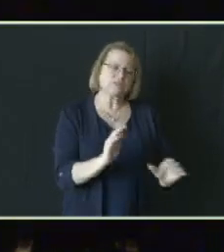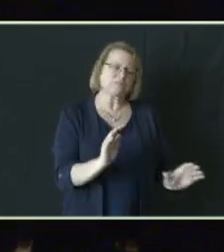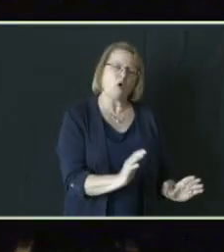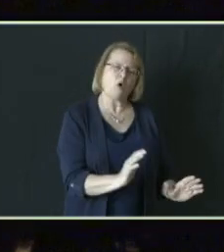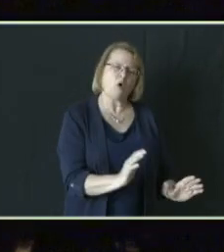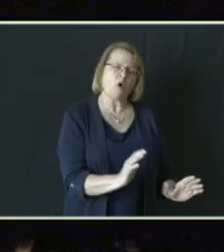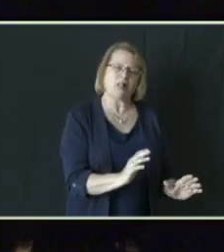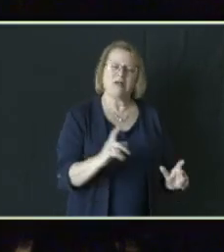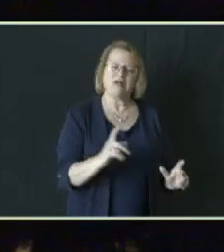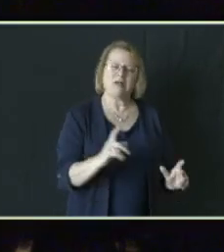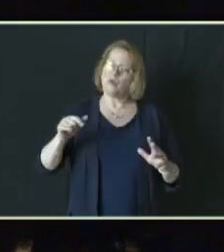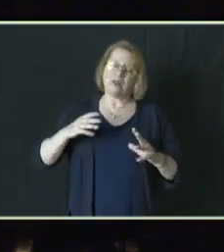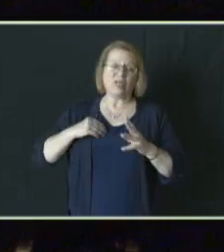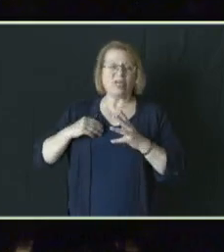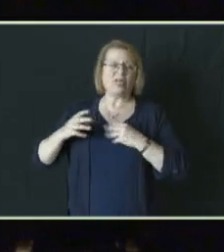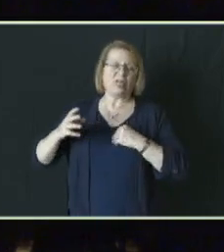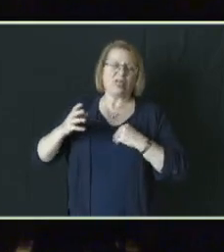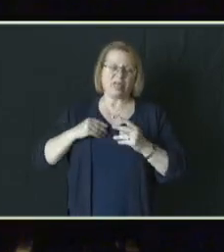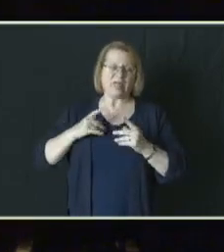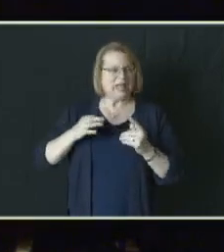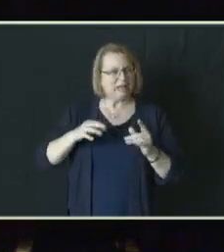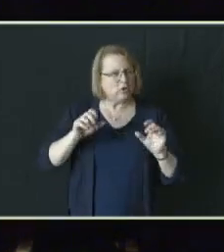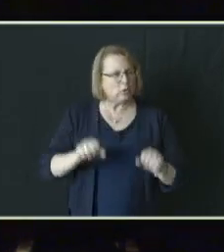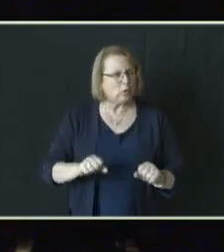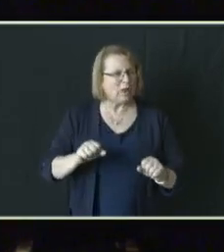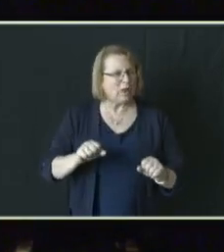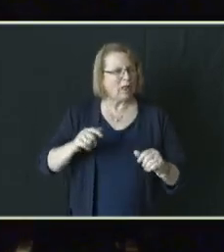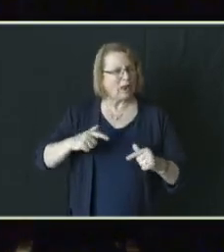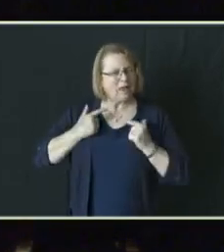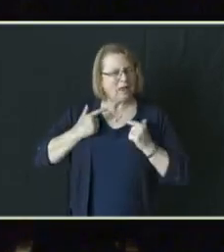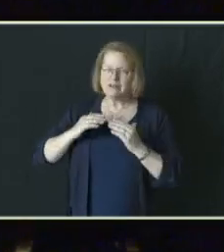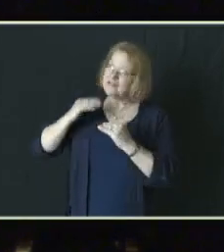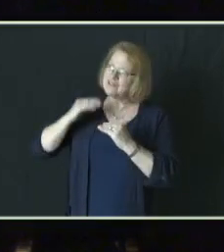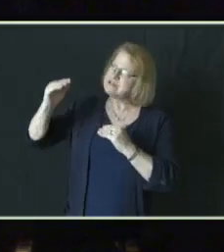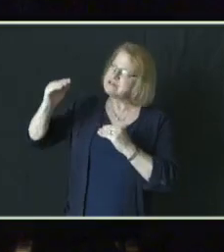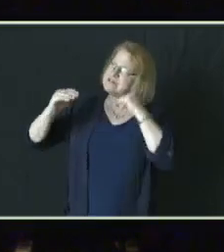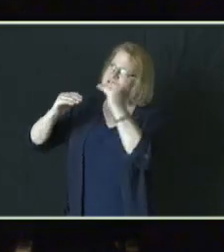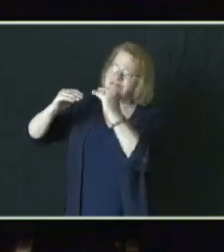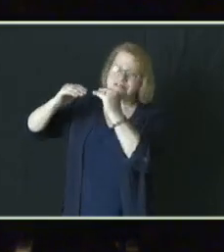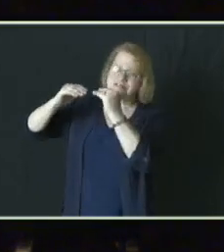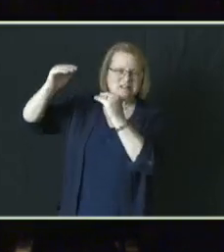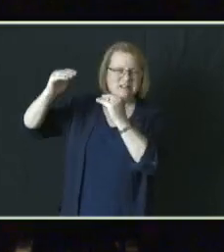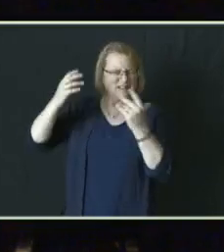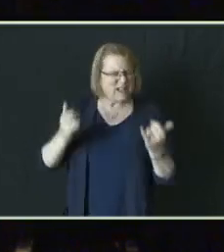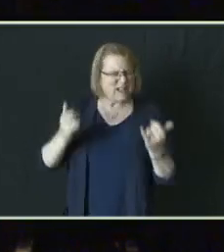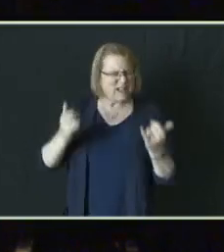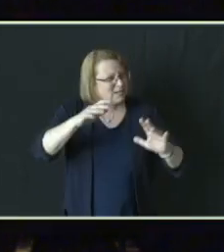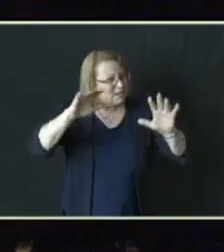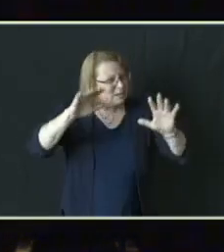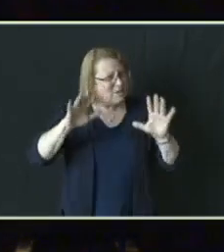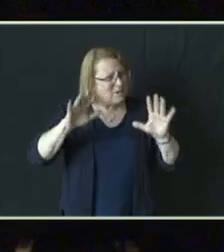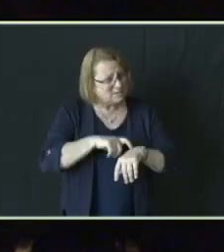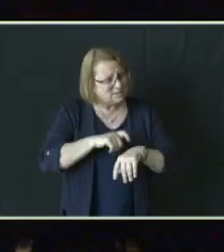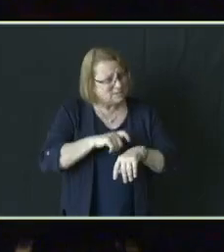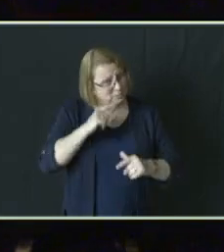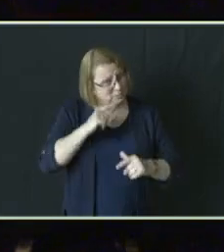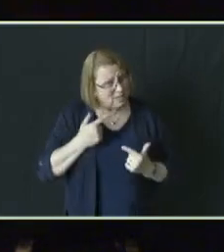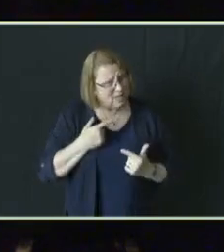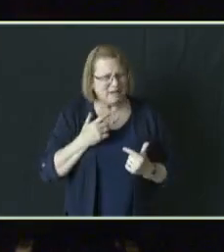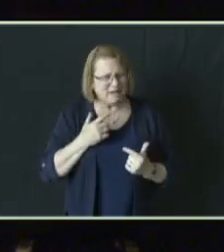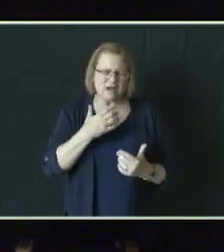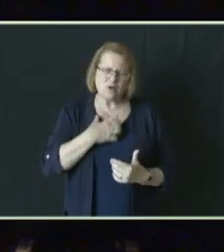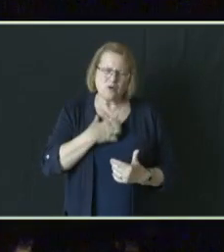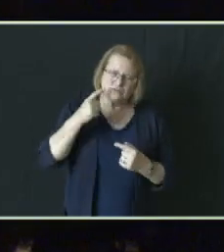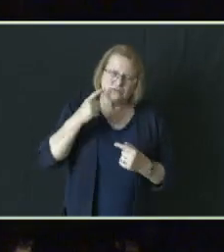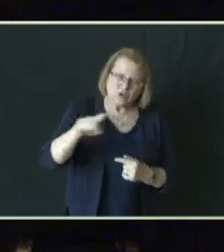one you are capable of living." Graduates, it is an amazing time to be alive. I wish you the wisdom and